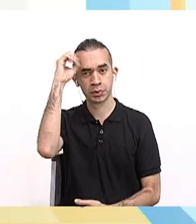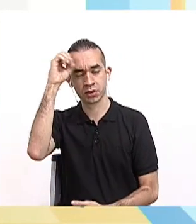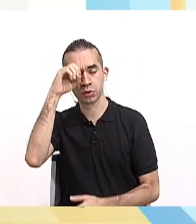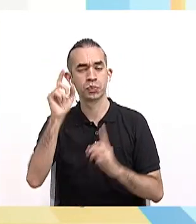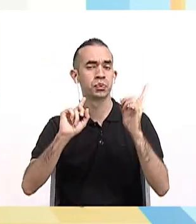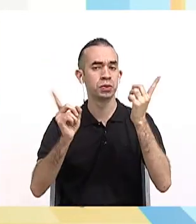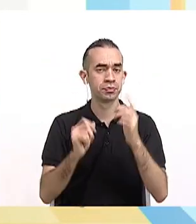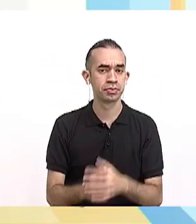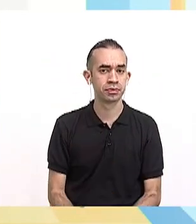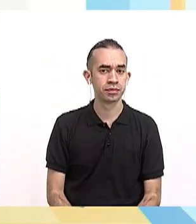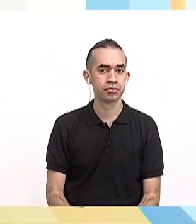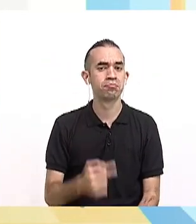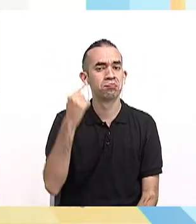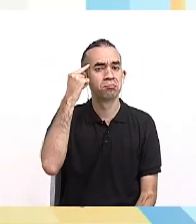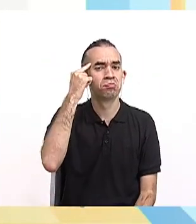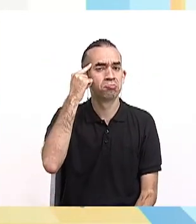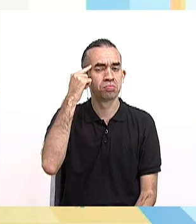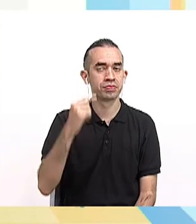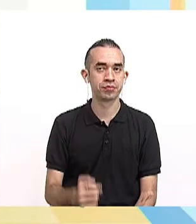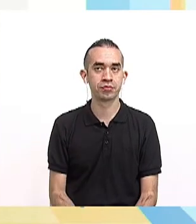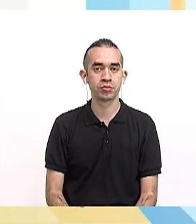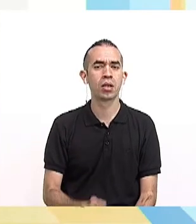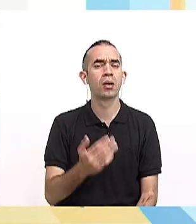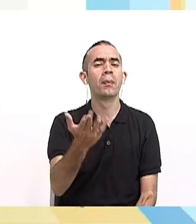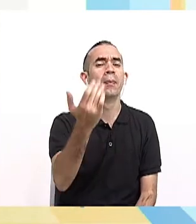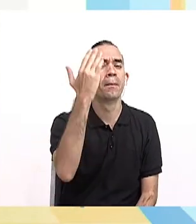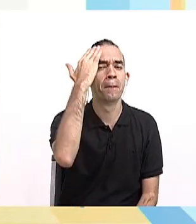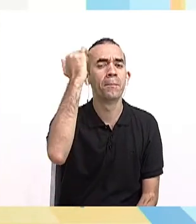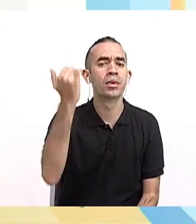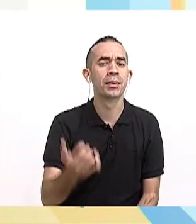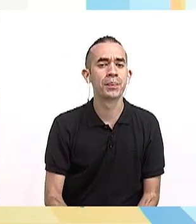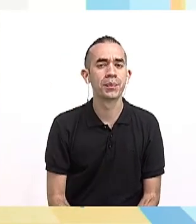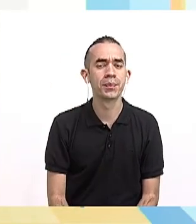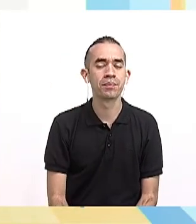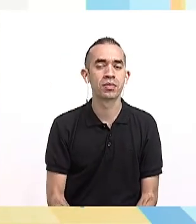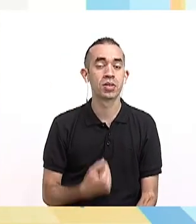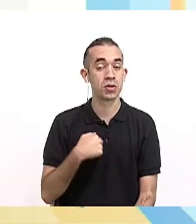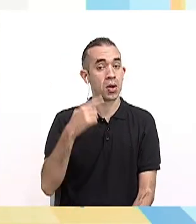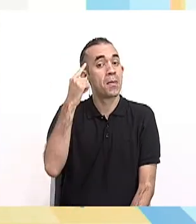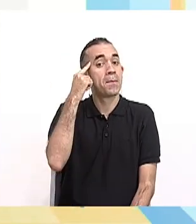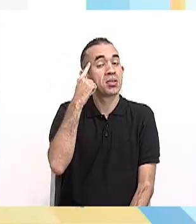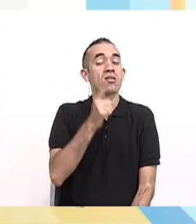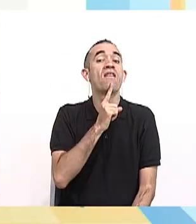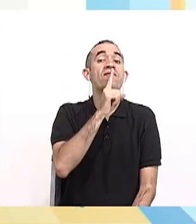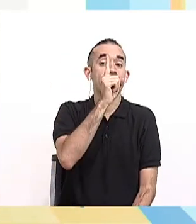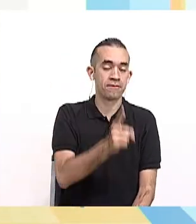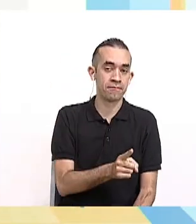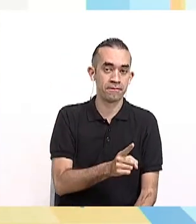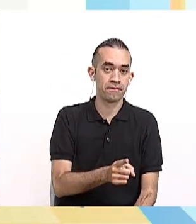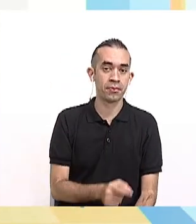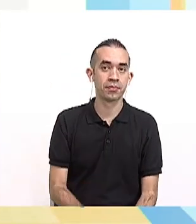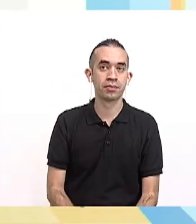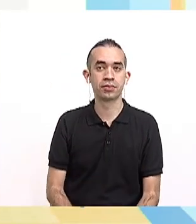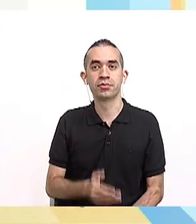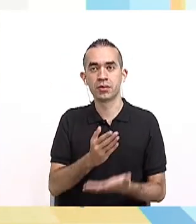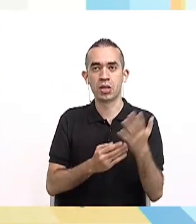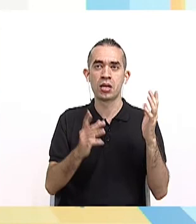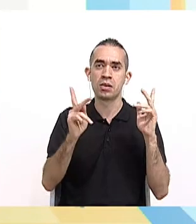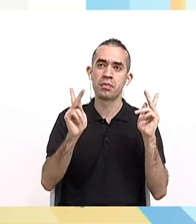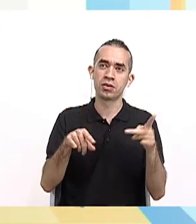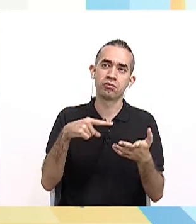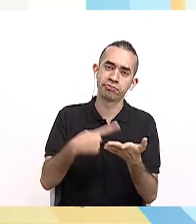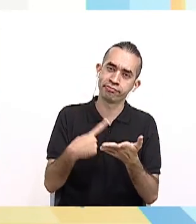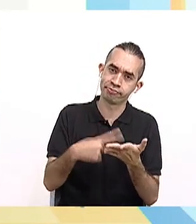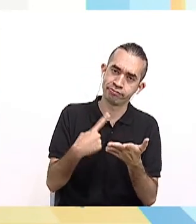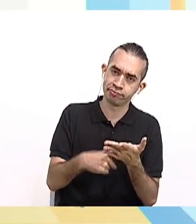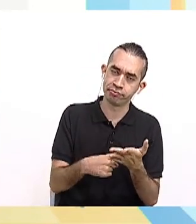opinion? What do you think and why? I think this is a fact. Some people might debate about